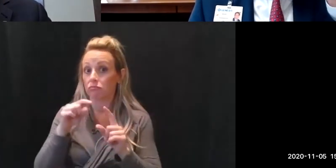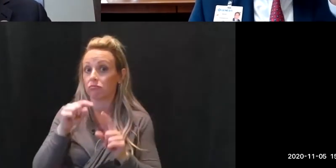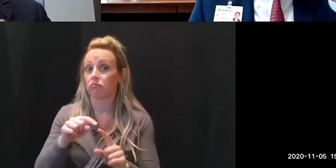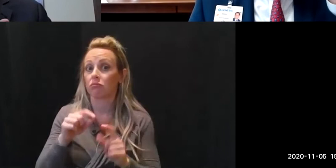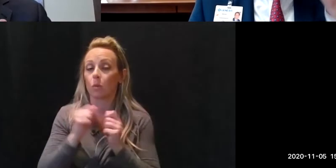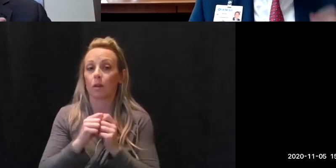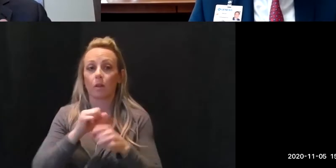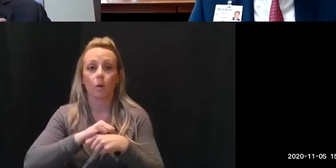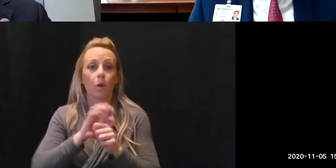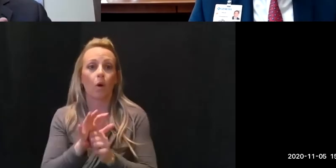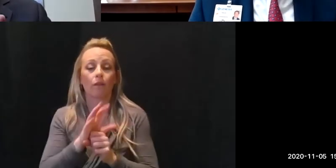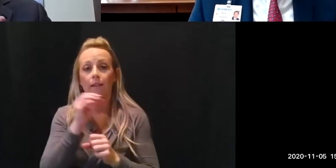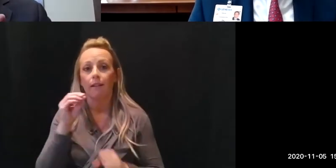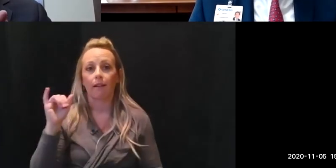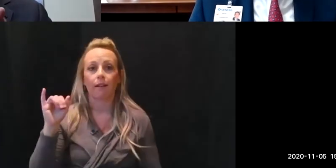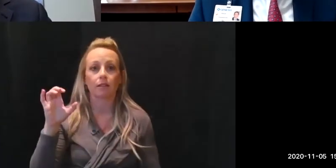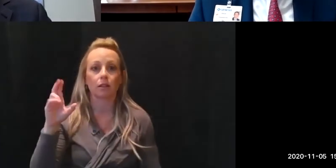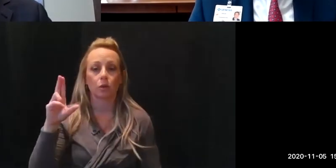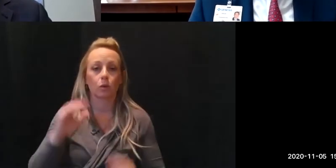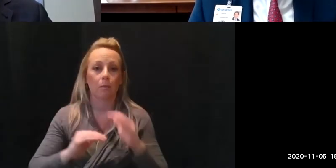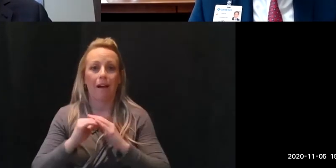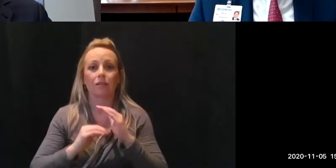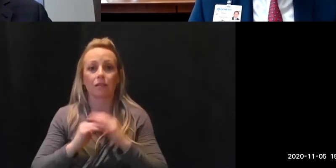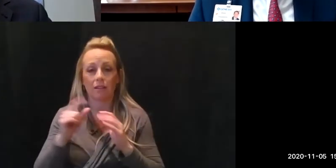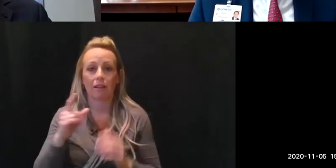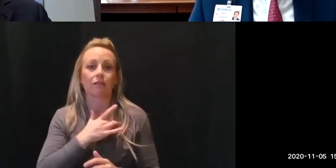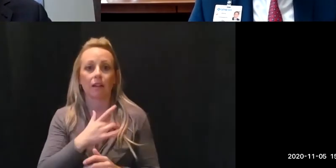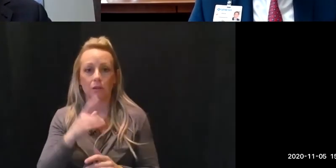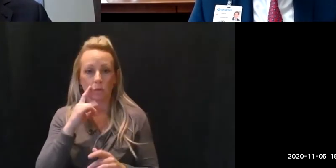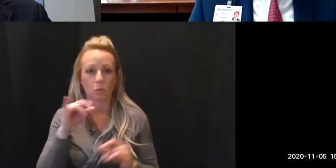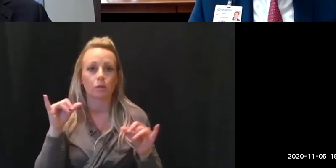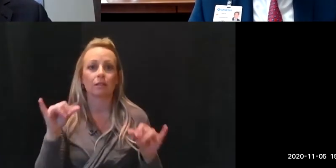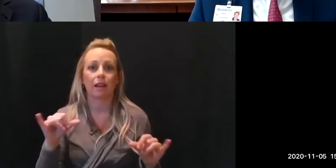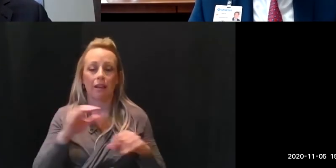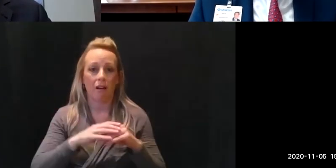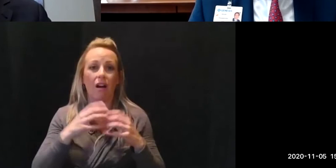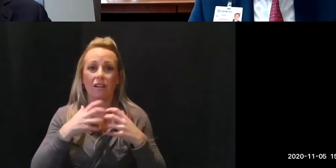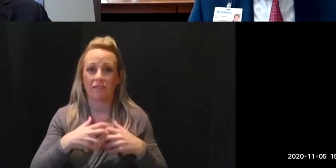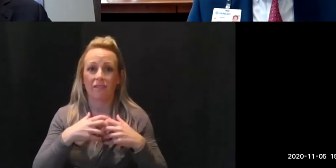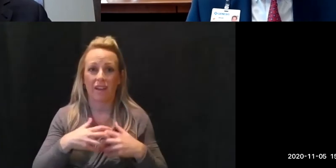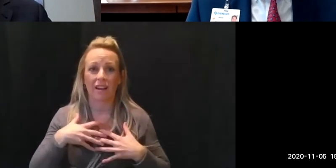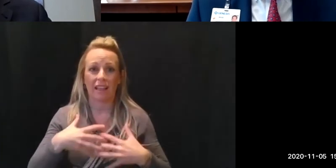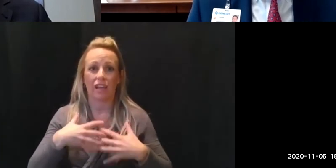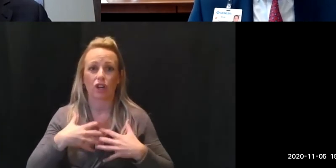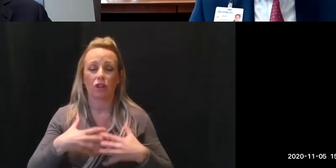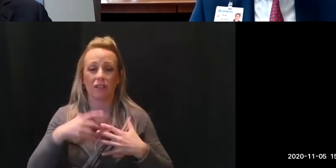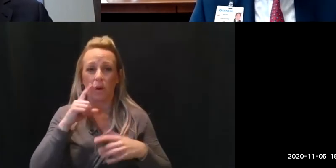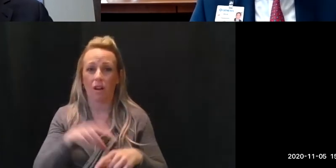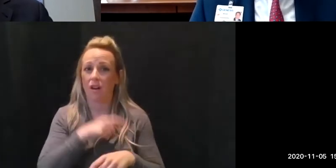of ICU capacity is they tend to stay, especially on a ventilator, for a longer period of time in our